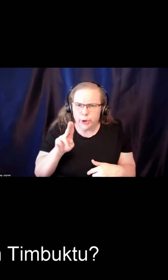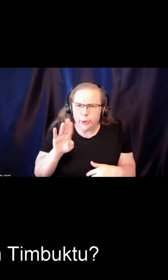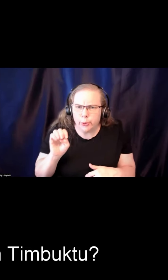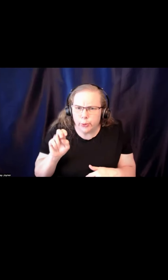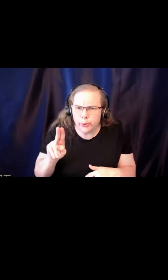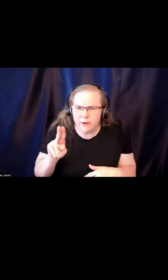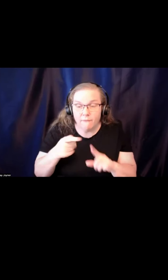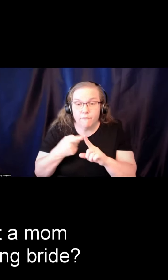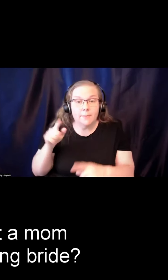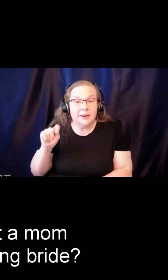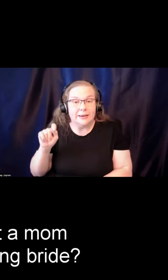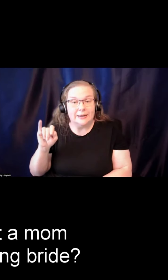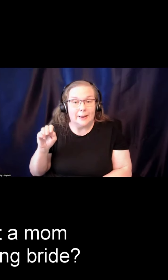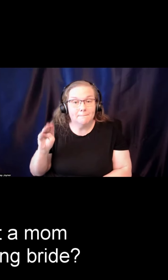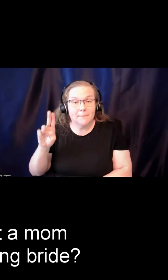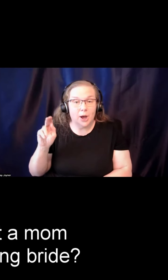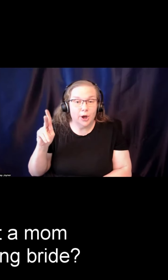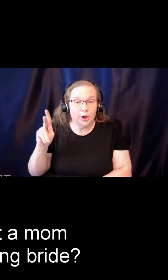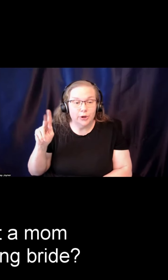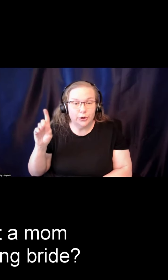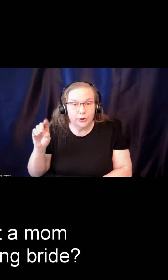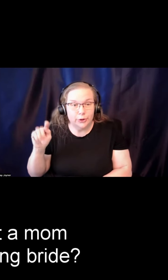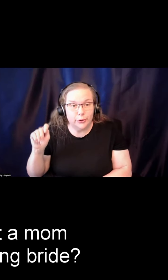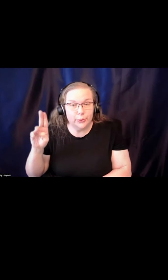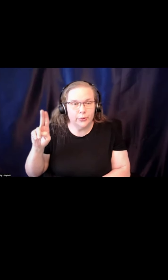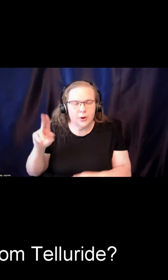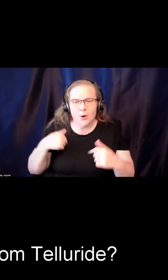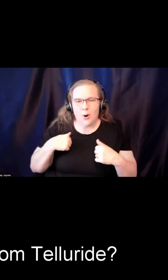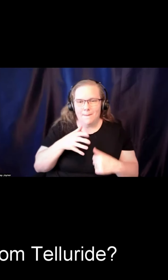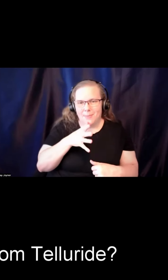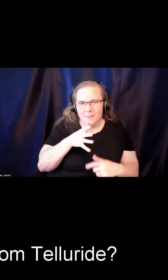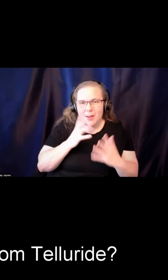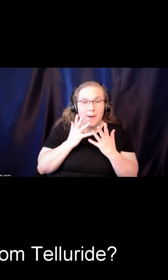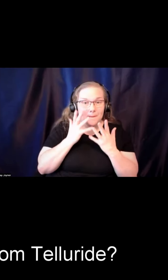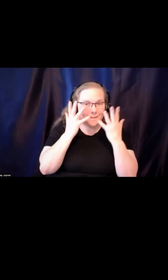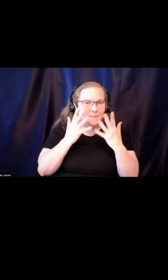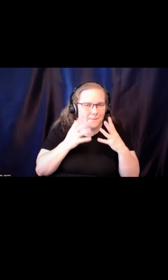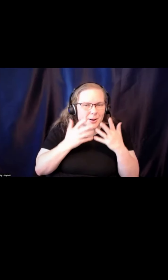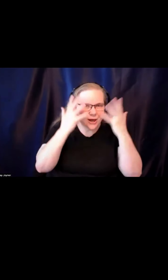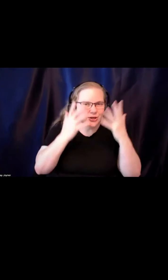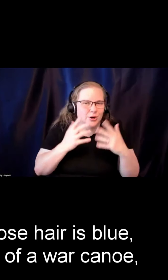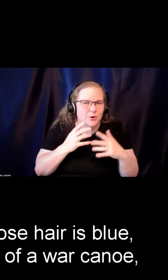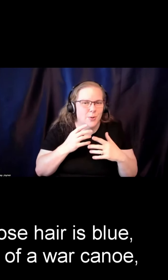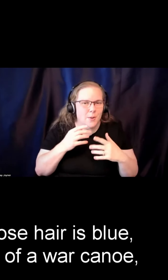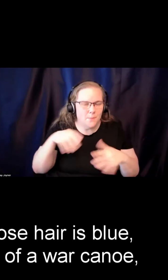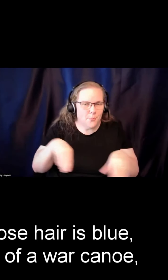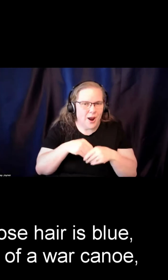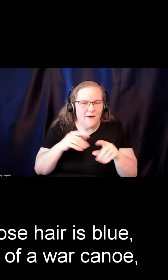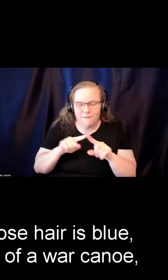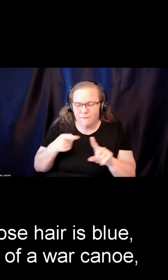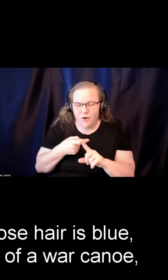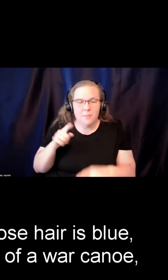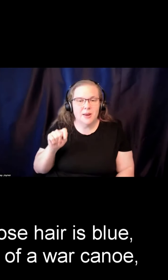from Timbuktu? Or how about a mom who's a blushing bride from Telluride? We have a